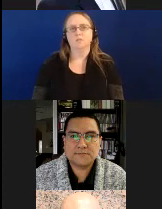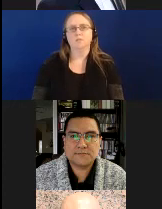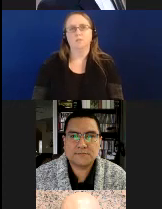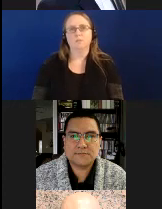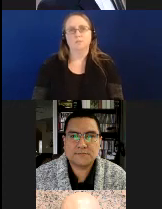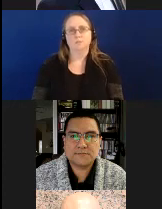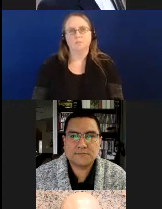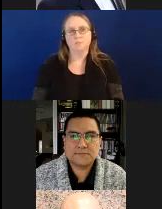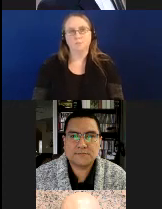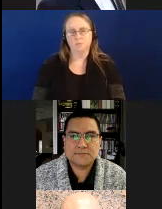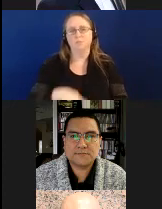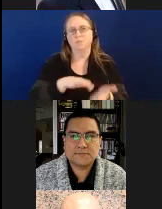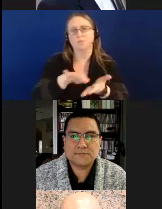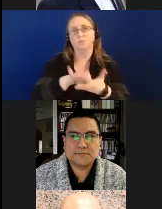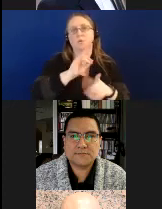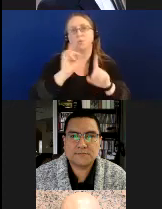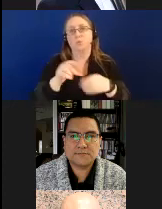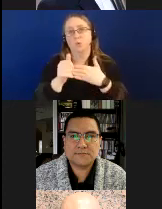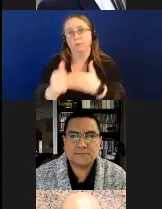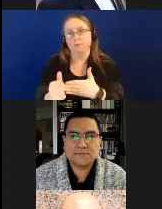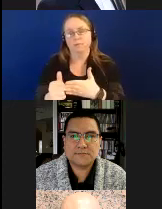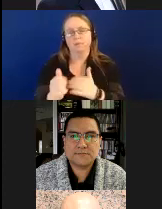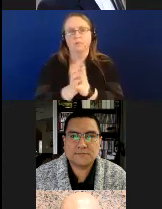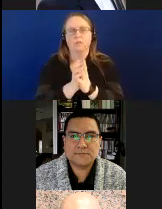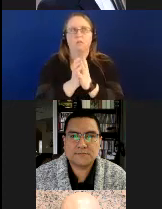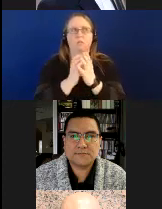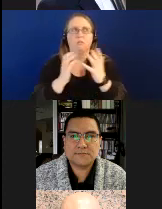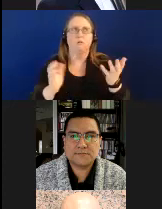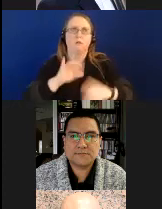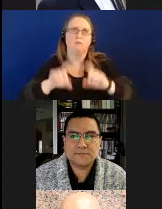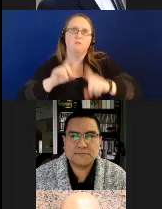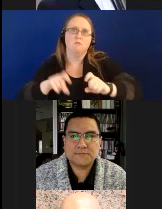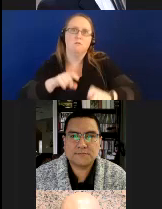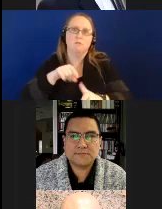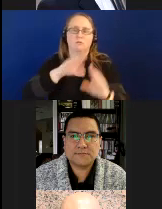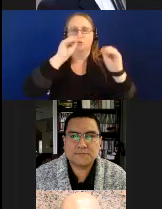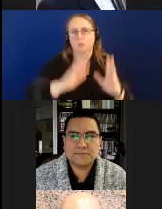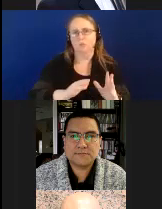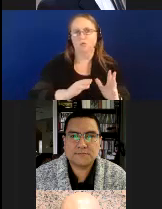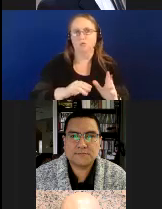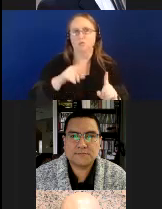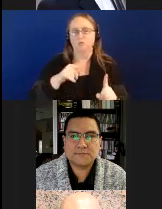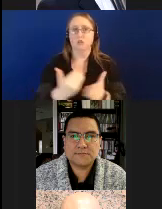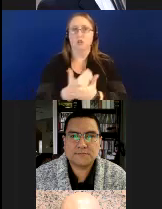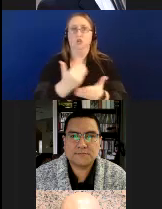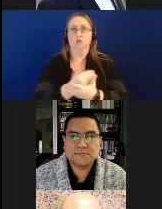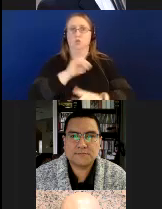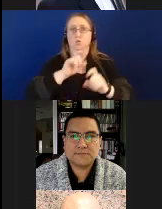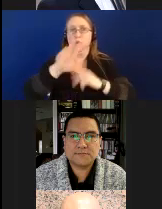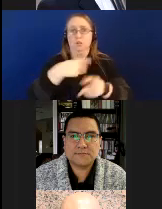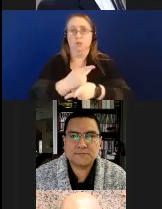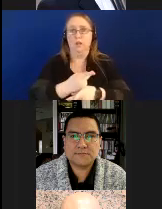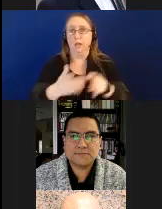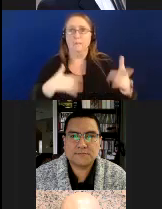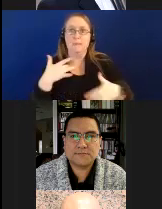The scoring and reporting guide. So this is where we've gotten a lot of questions from teachers around, this is a new question type, great, we're excited about it,